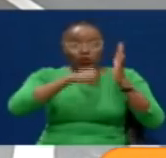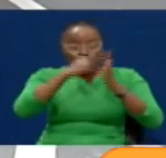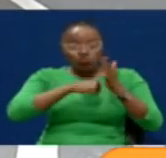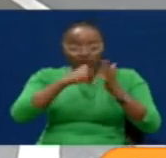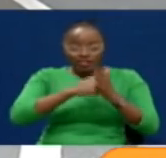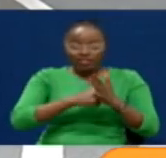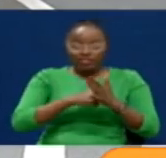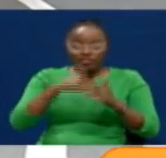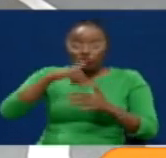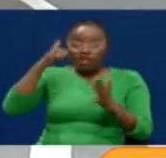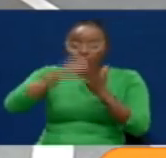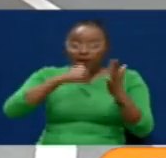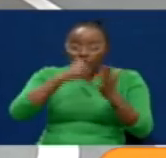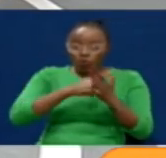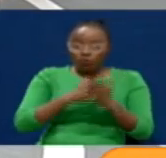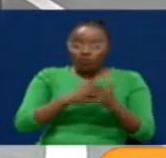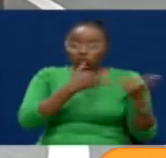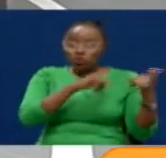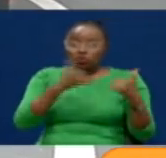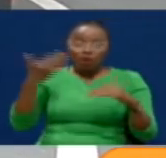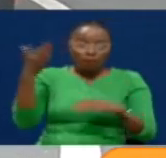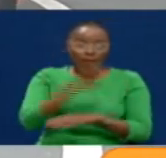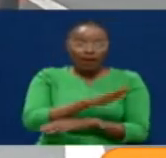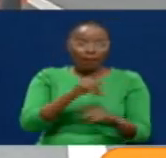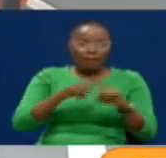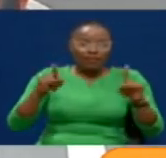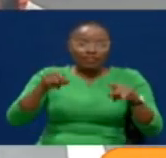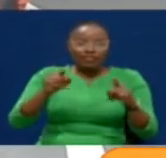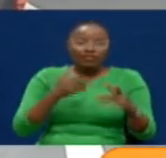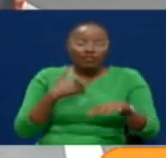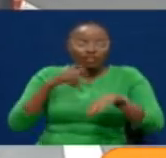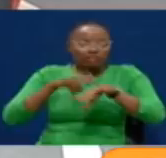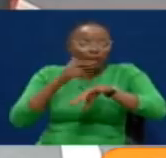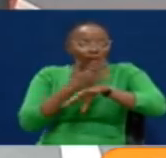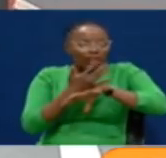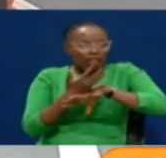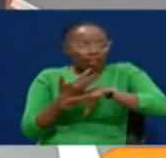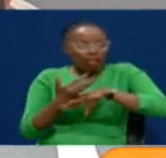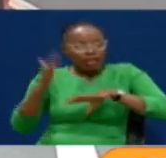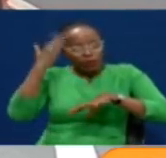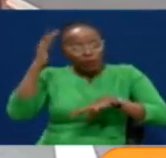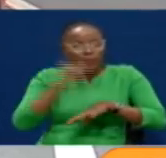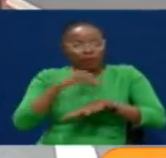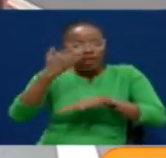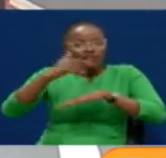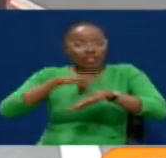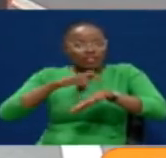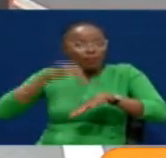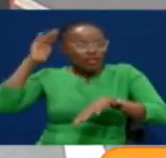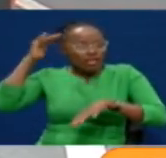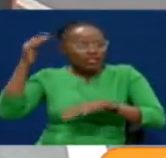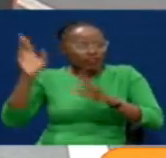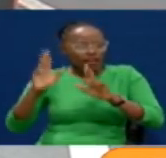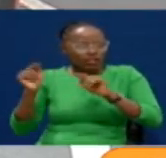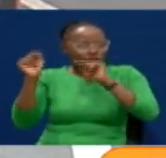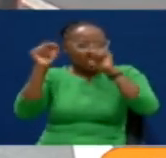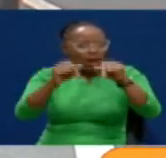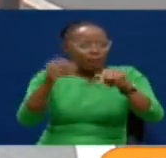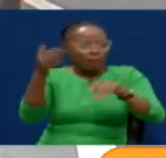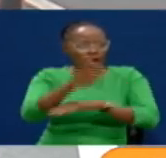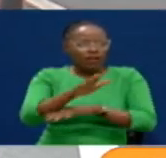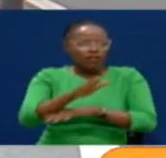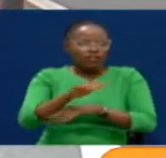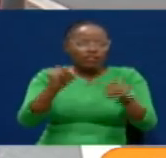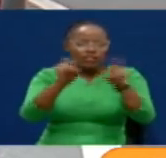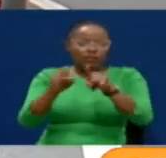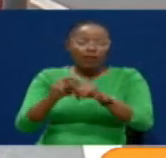was in Makueni, and he actually tried to come back, but he was just running late. Yeah. Every time he hears you're on, he wants to come on. Likewise.